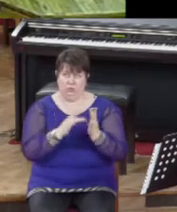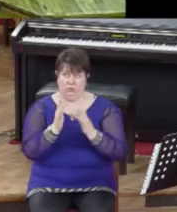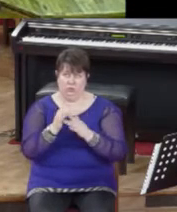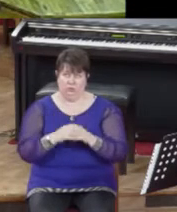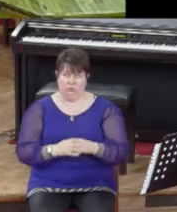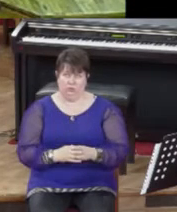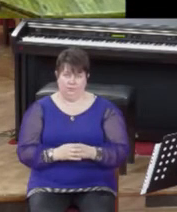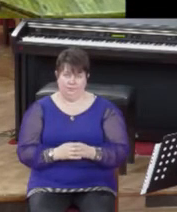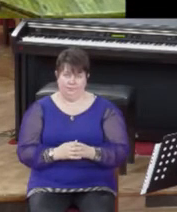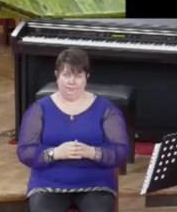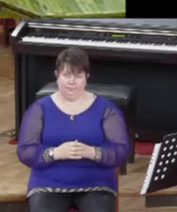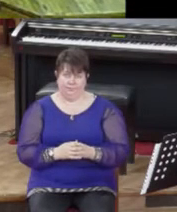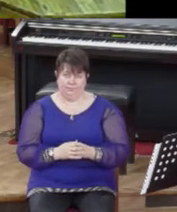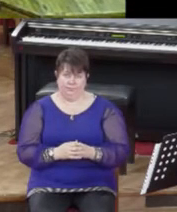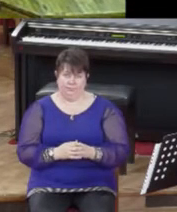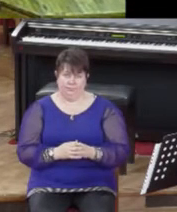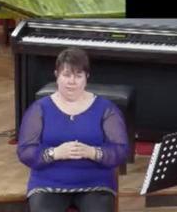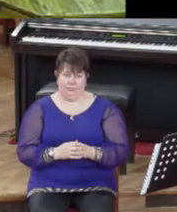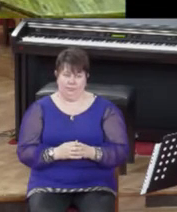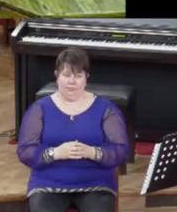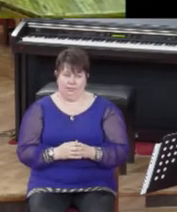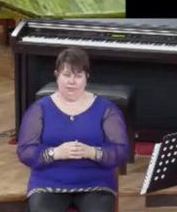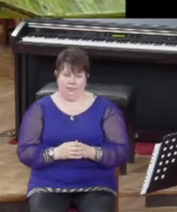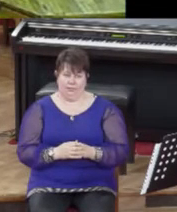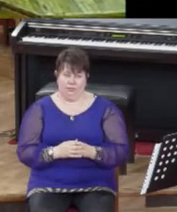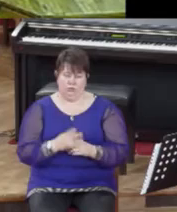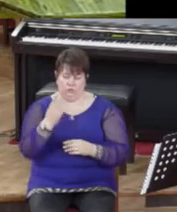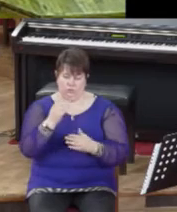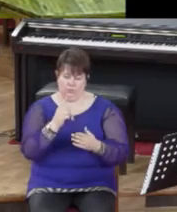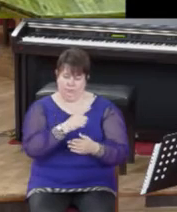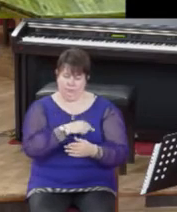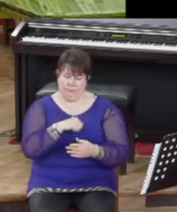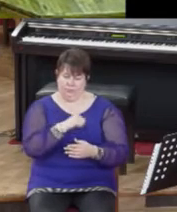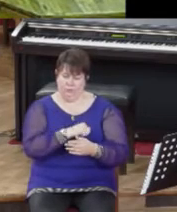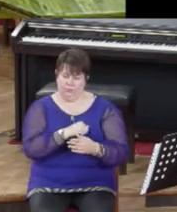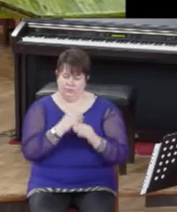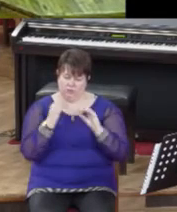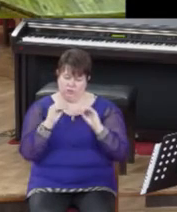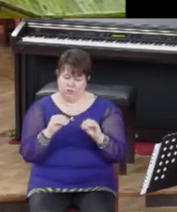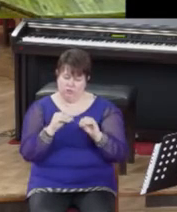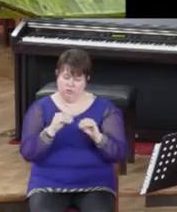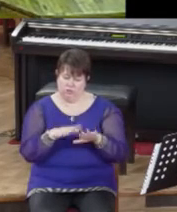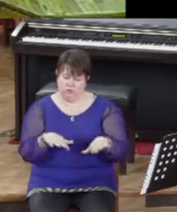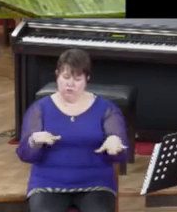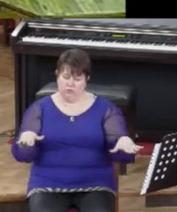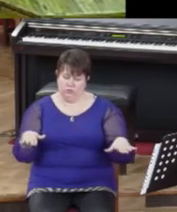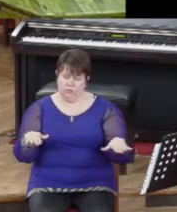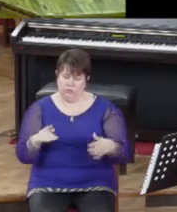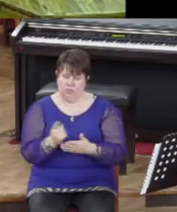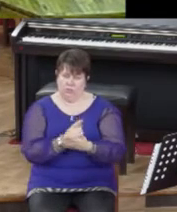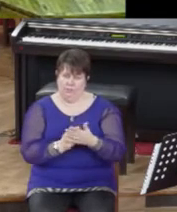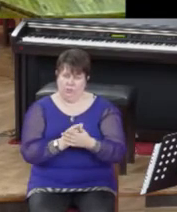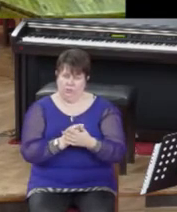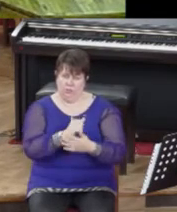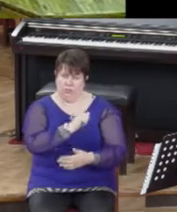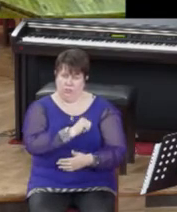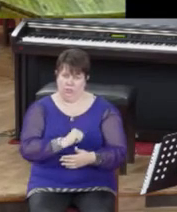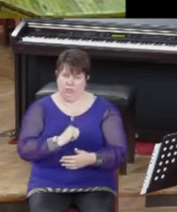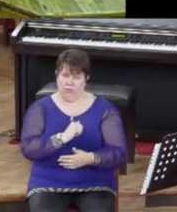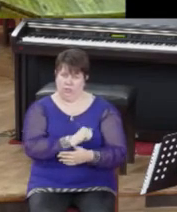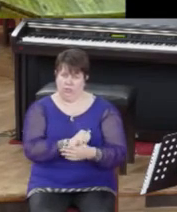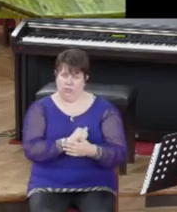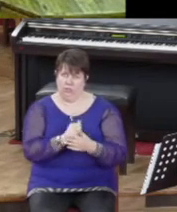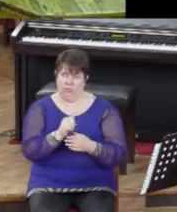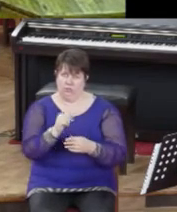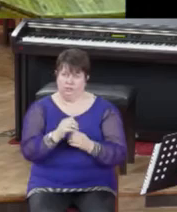And do you promise, depending upon the grace of God, to teach your children the truths and duties of the Christian faith